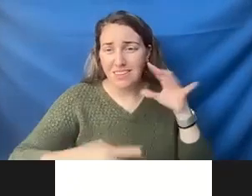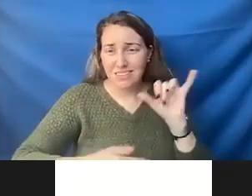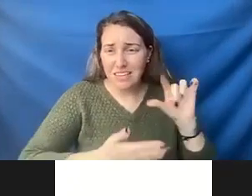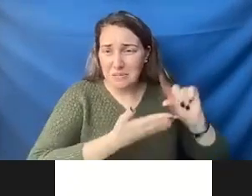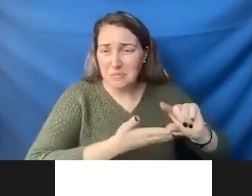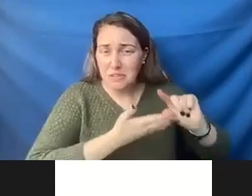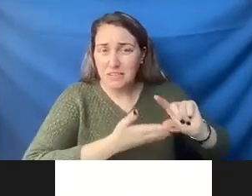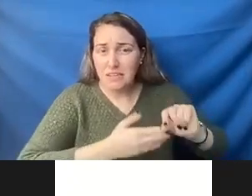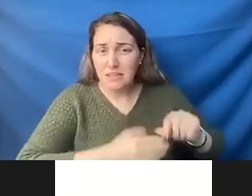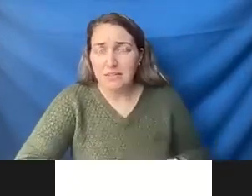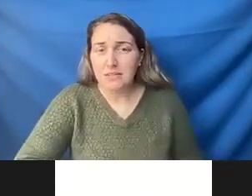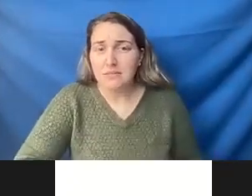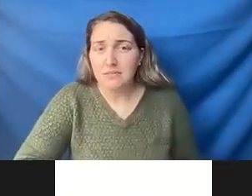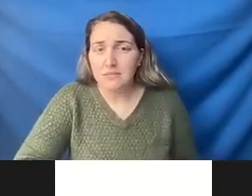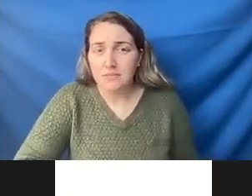your